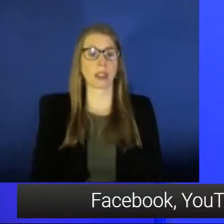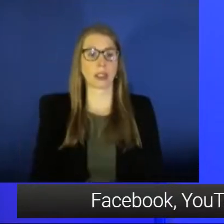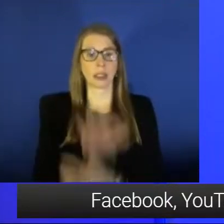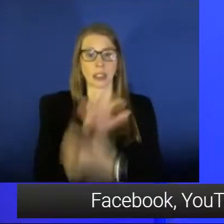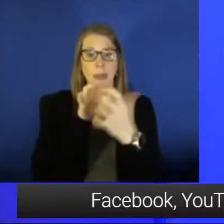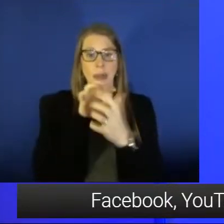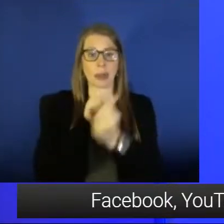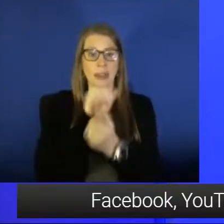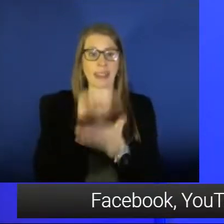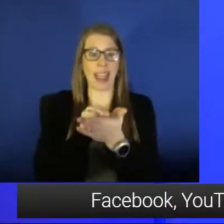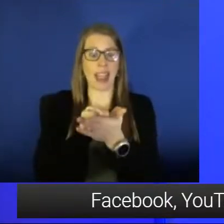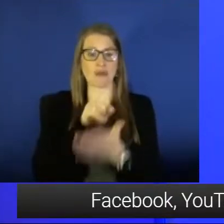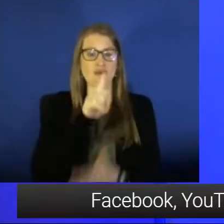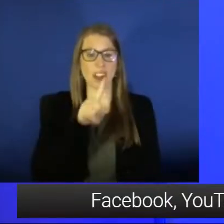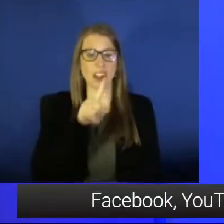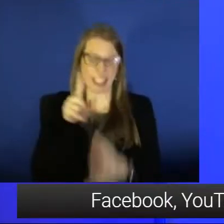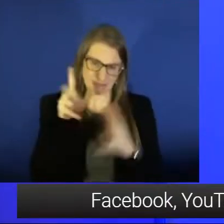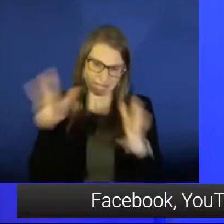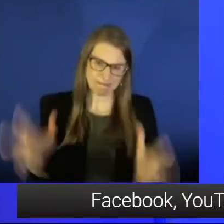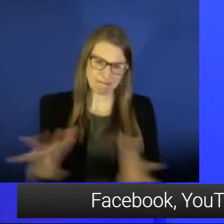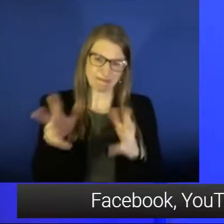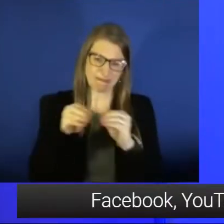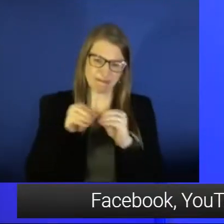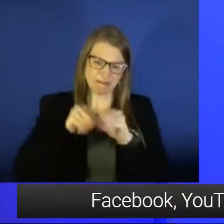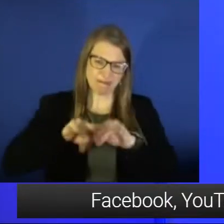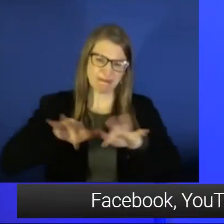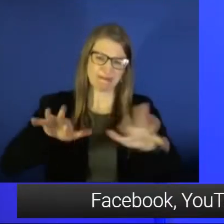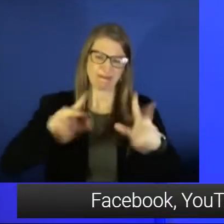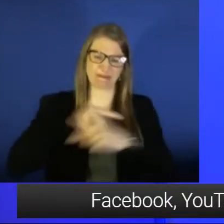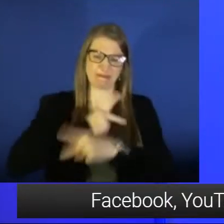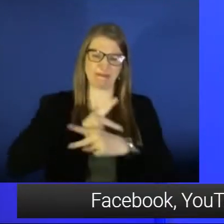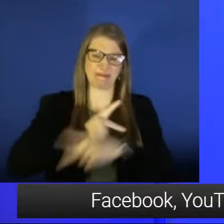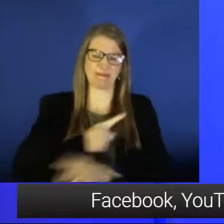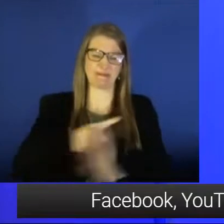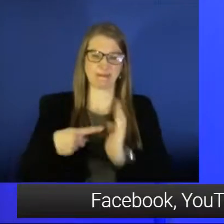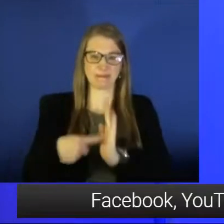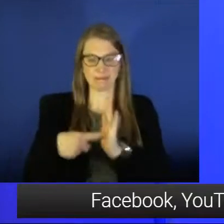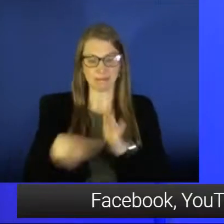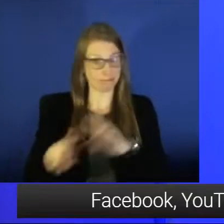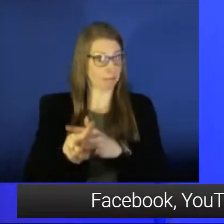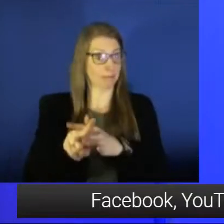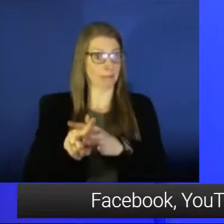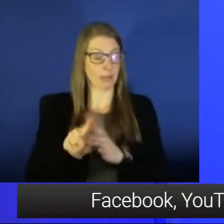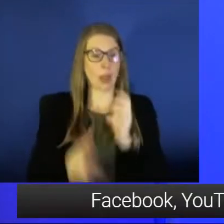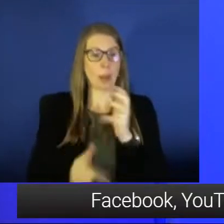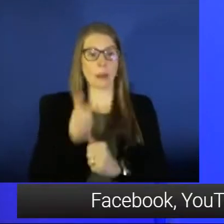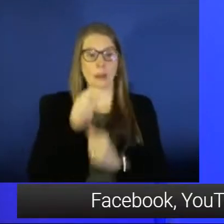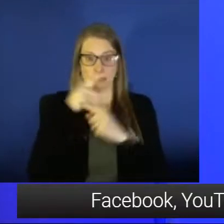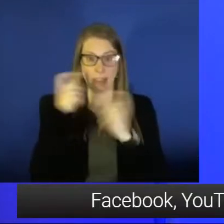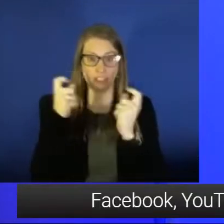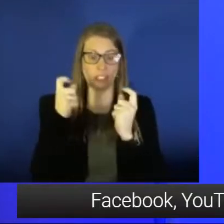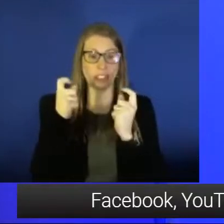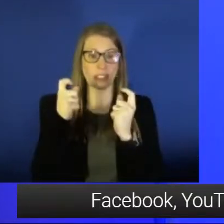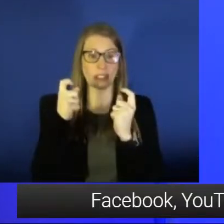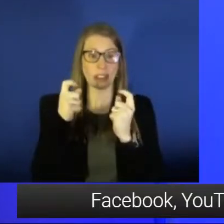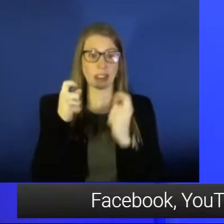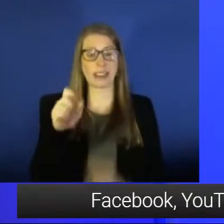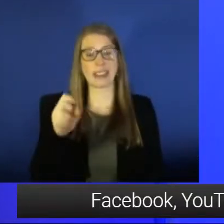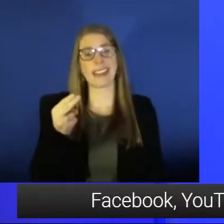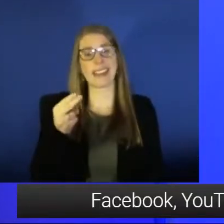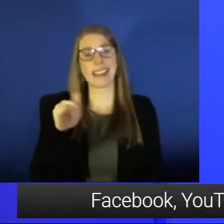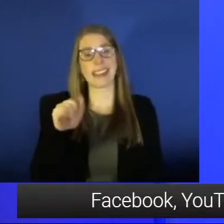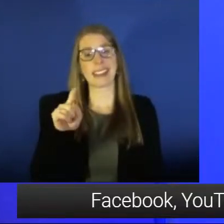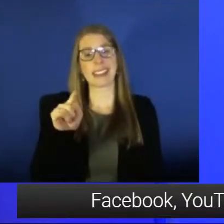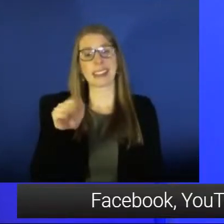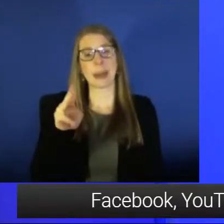really drives it, the symptoms. And most of the allergy is really histamine related. The lung only has so